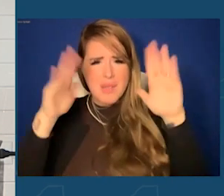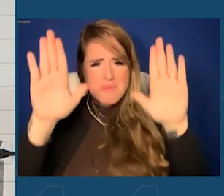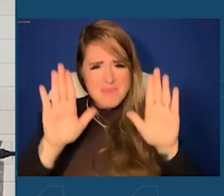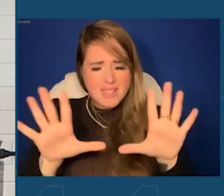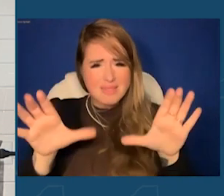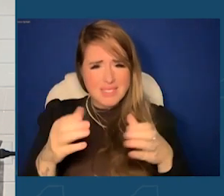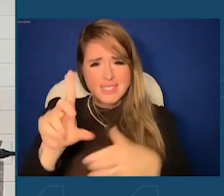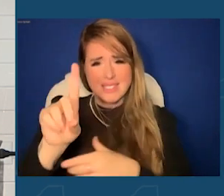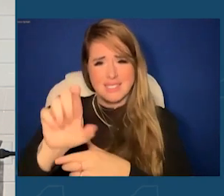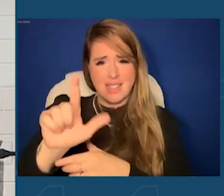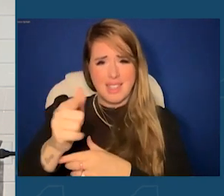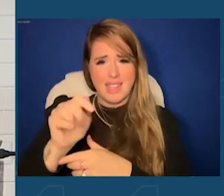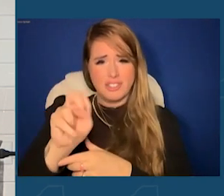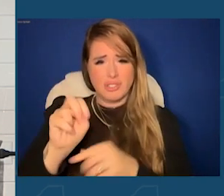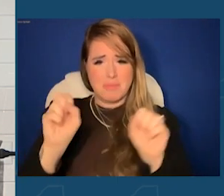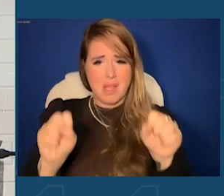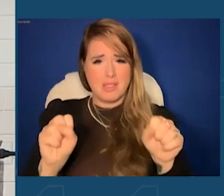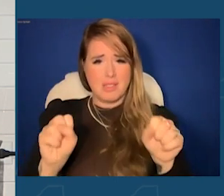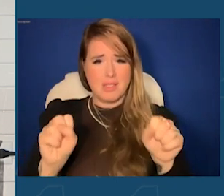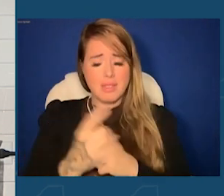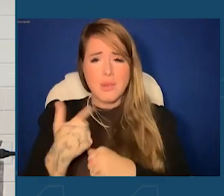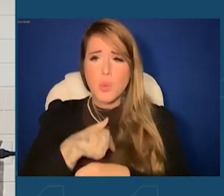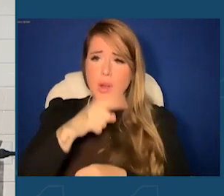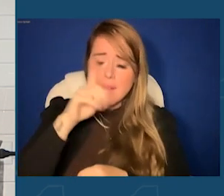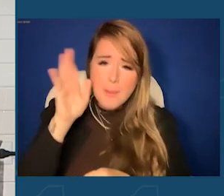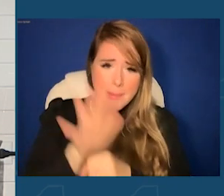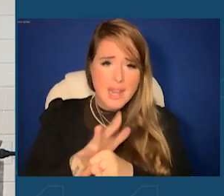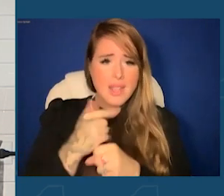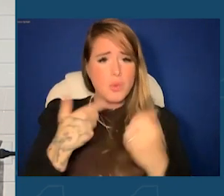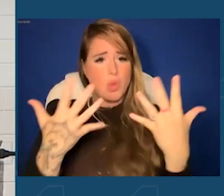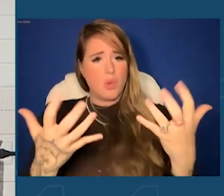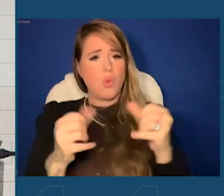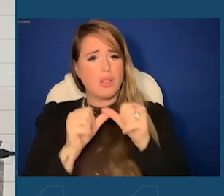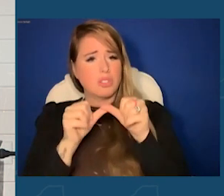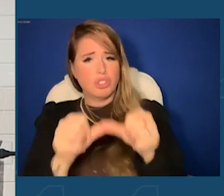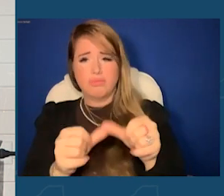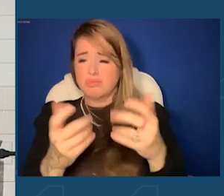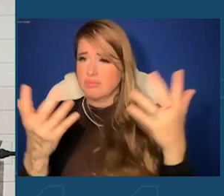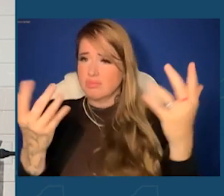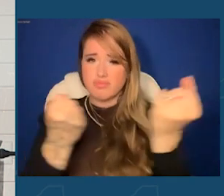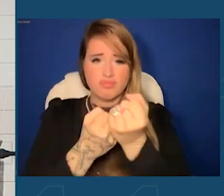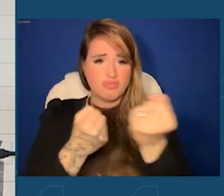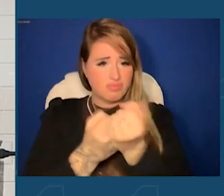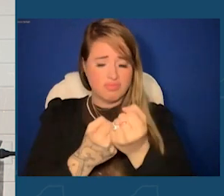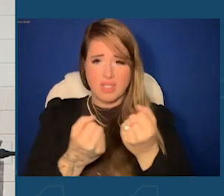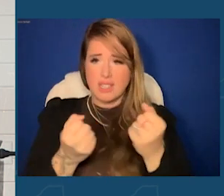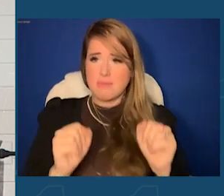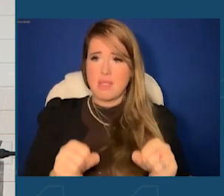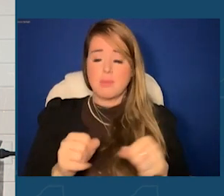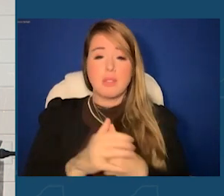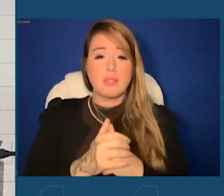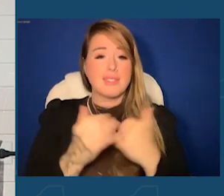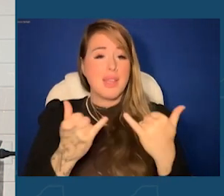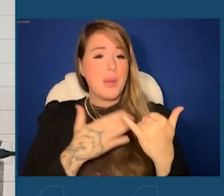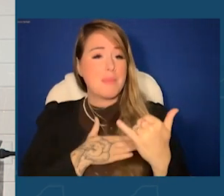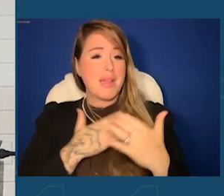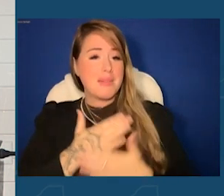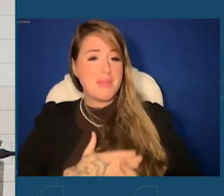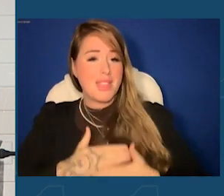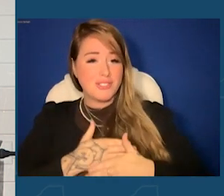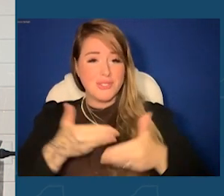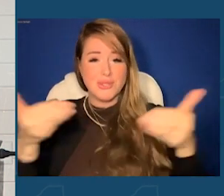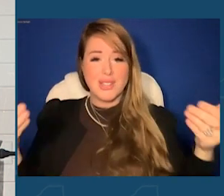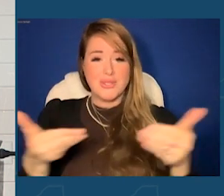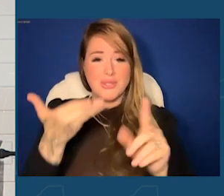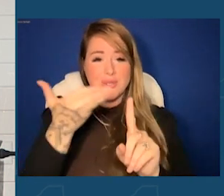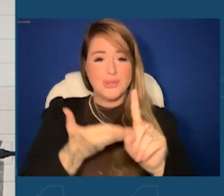have. We're committed, and we want to be any kind of help we can. Now it's my great pleasure to introduce you to